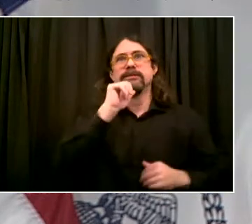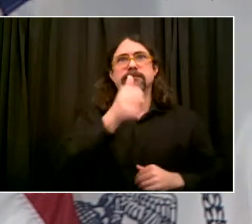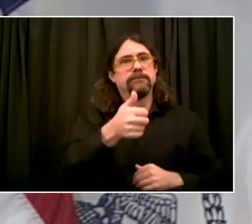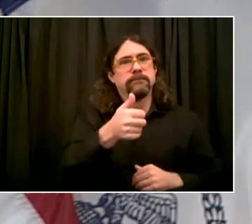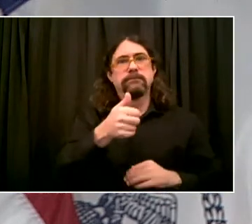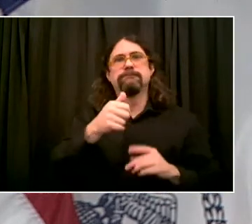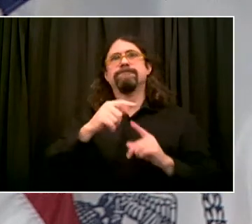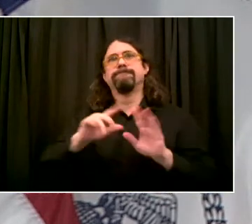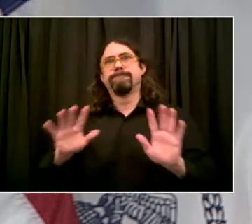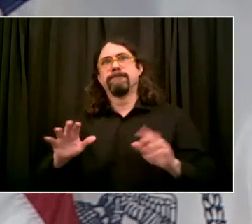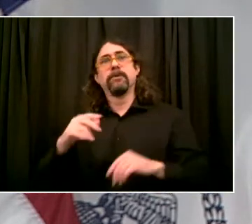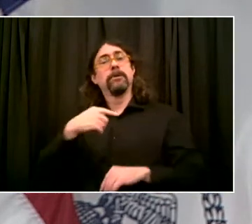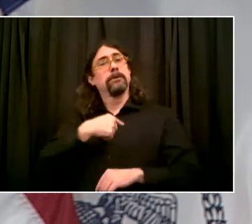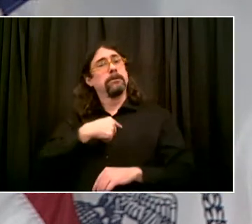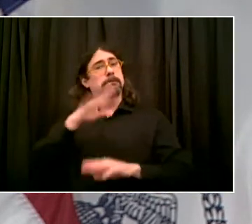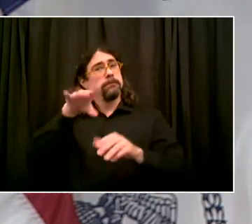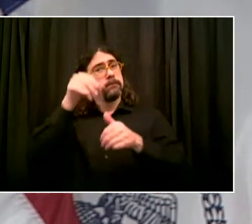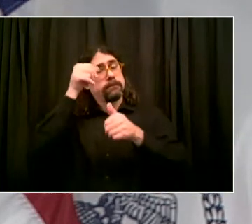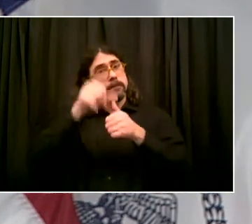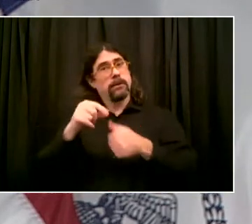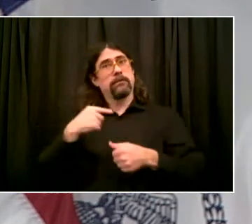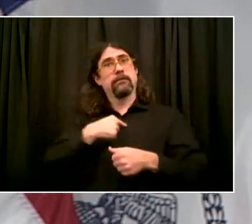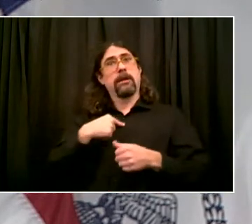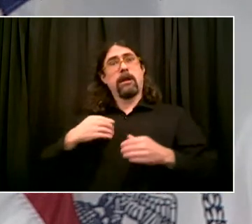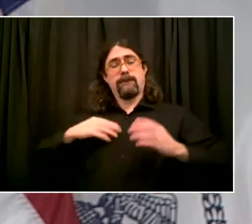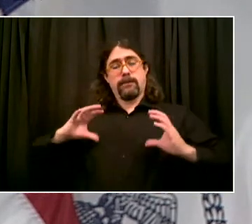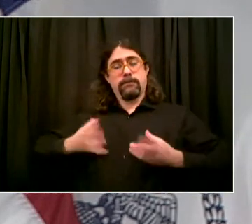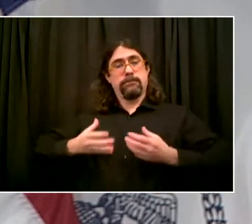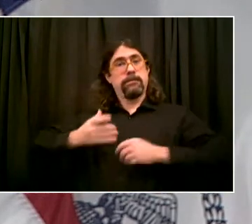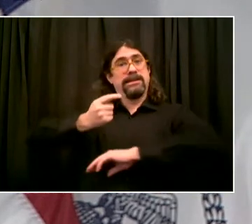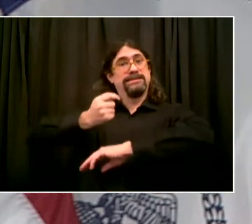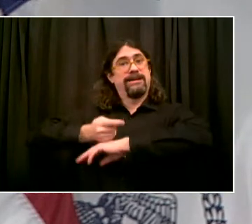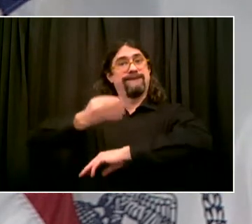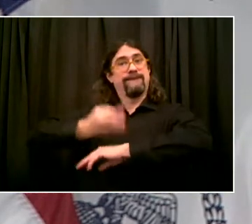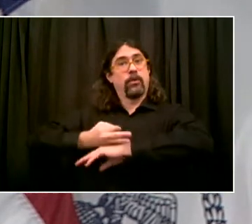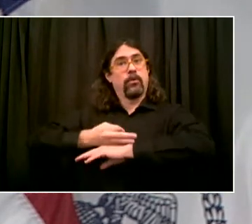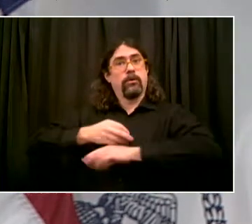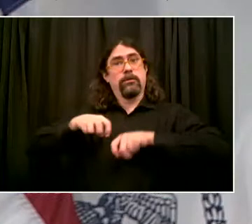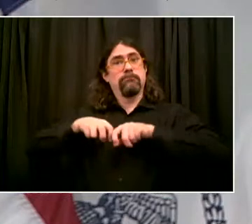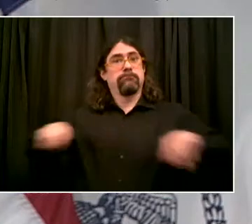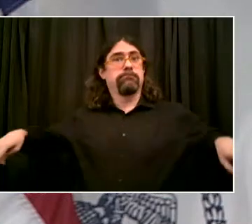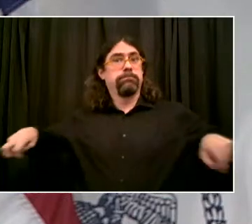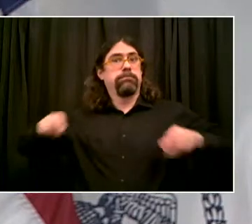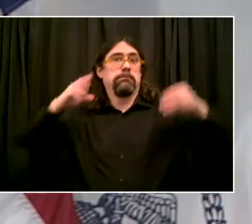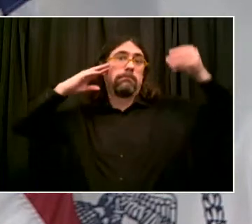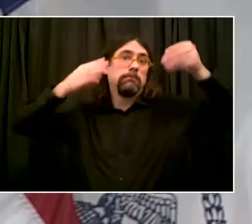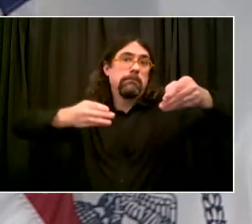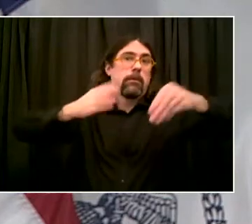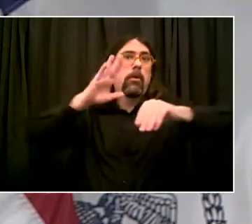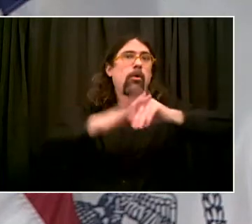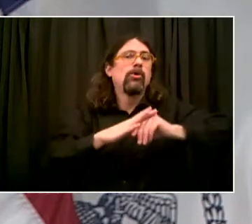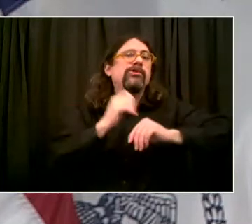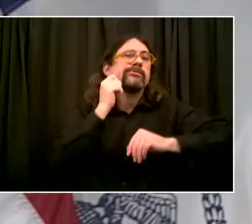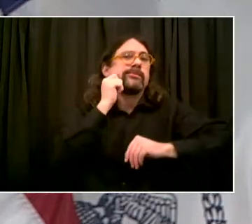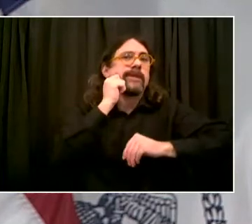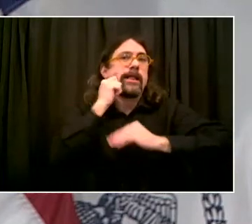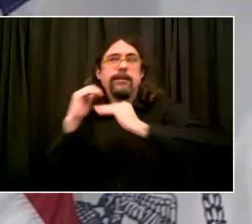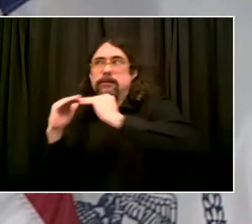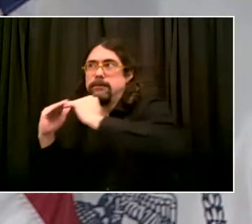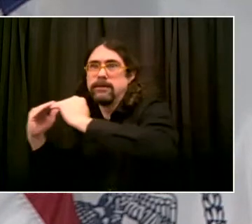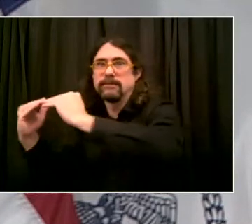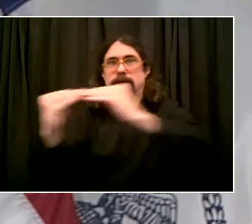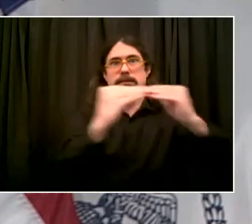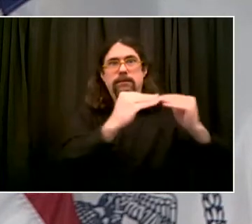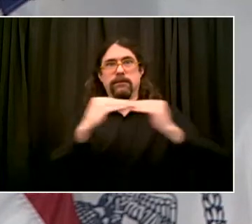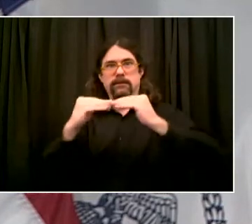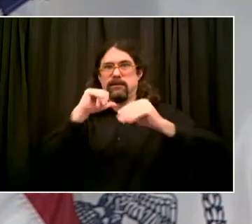neighborhoods with the greatest danger, and I would like to say clearly that group of 33 neighborhoods, are where the most vulnerable people are. Vulnerable